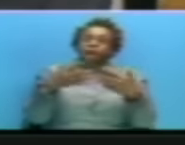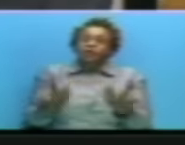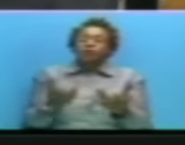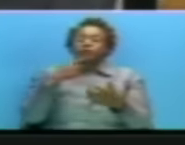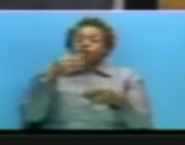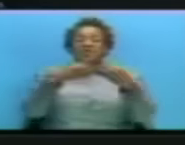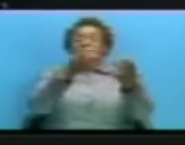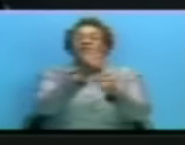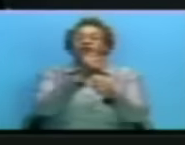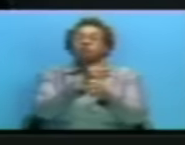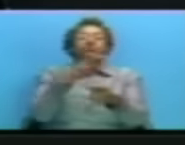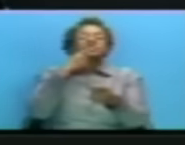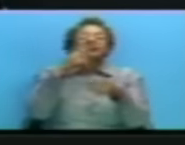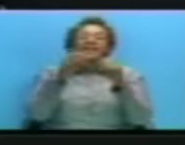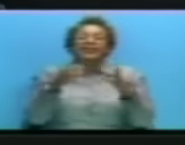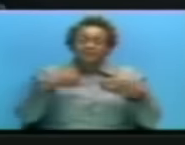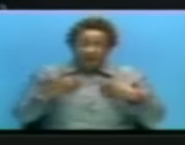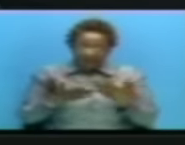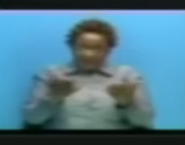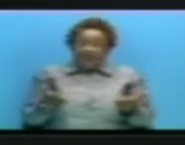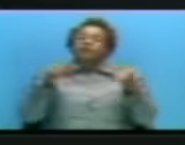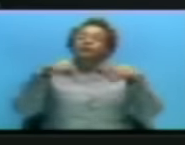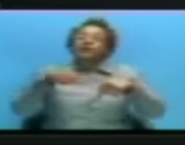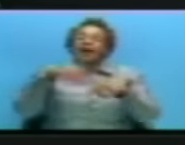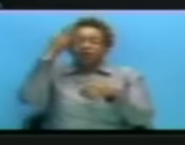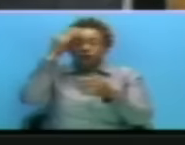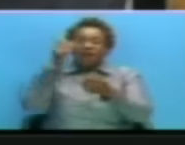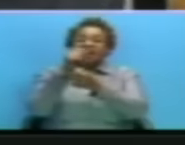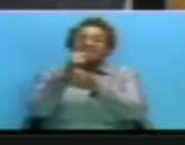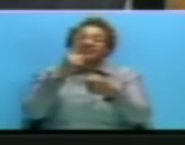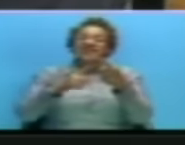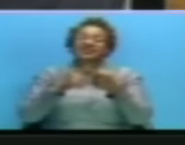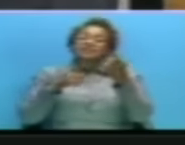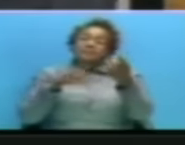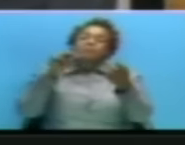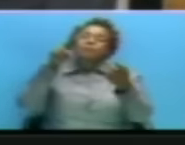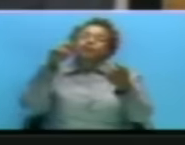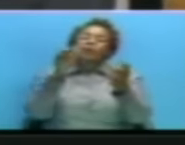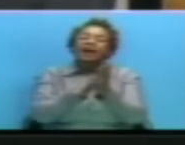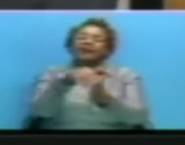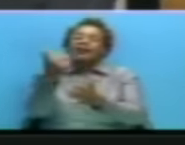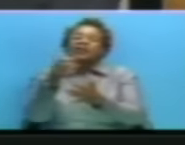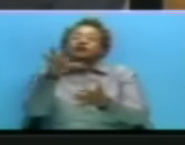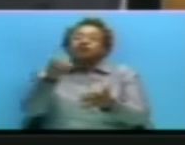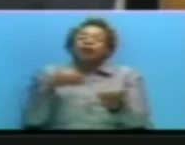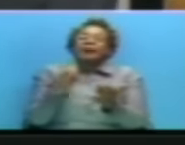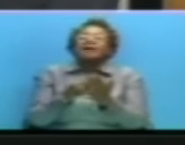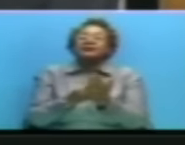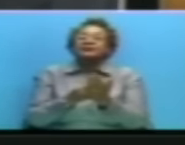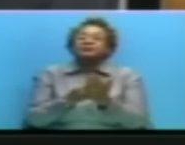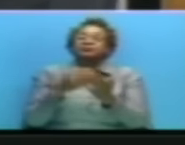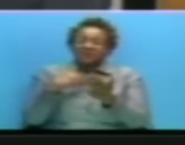today, he doesn't speak. I am here today, and I know 11 years ago, Ezekiel Mutua and others stole my money. I